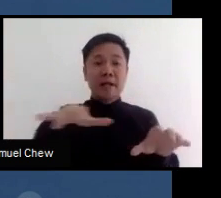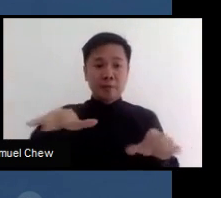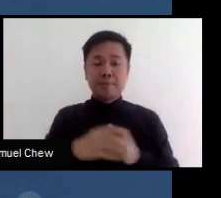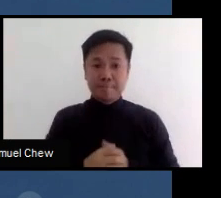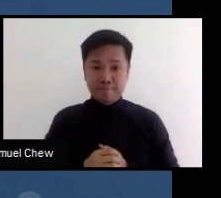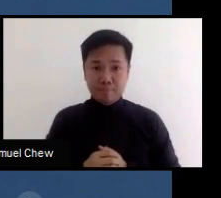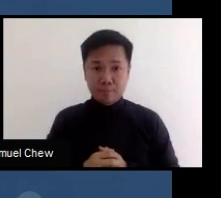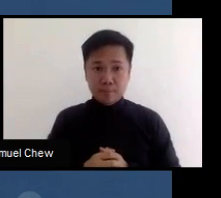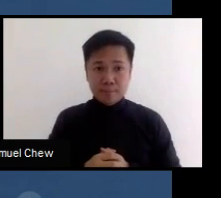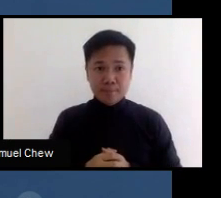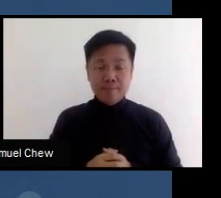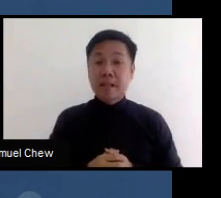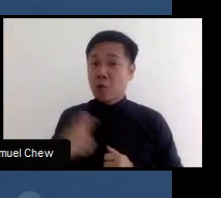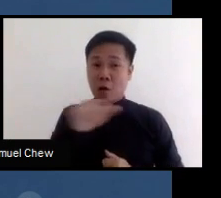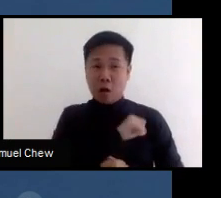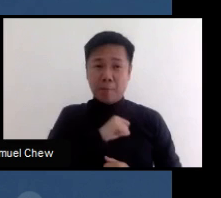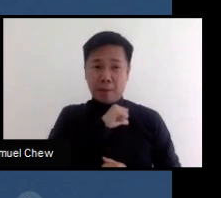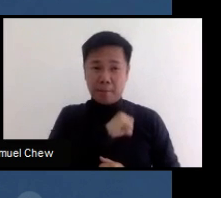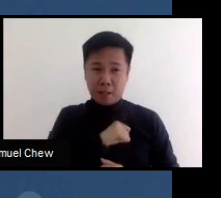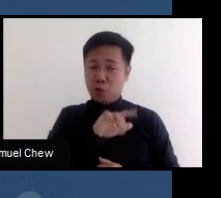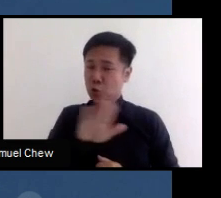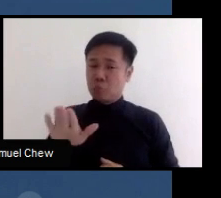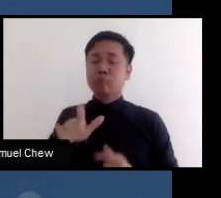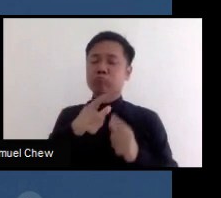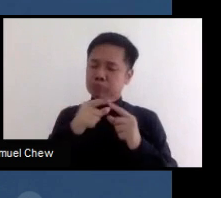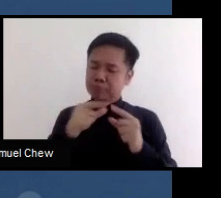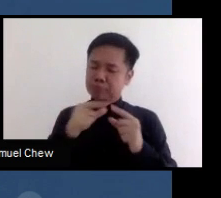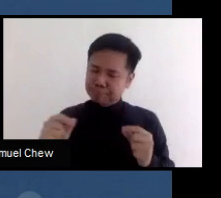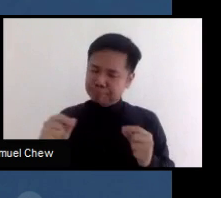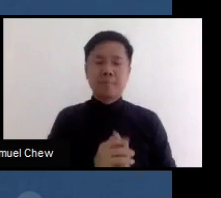commitment expressed by Japan on those particular items.